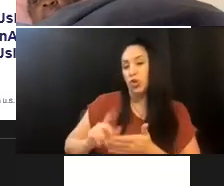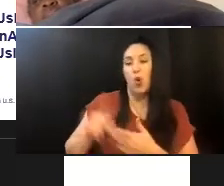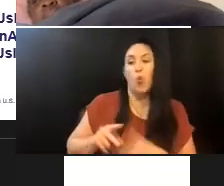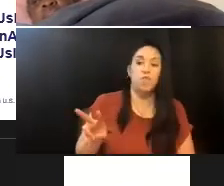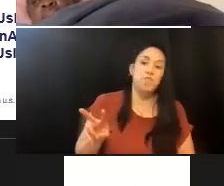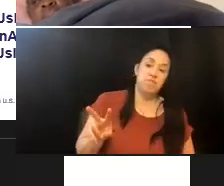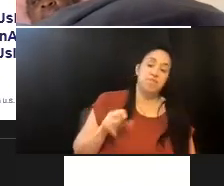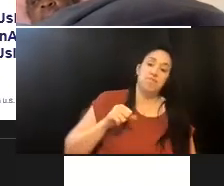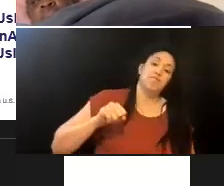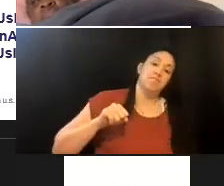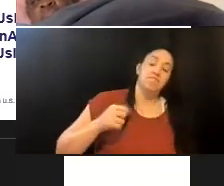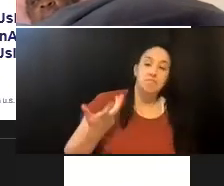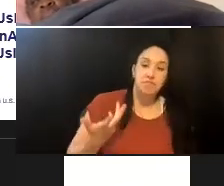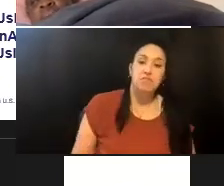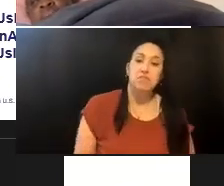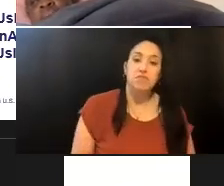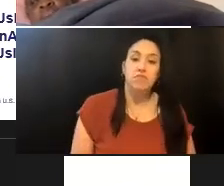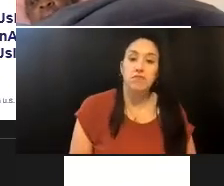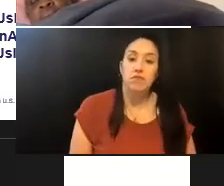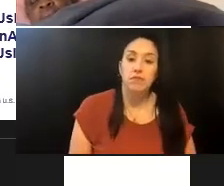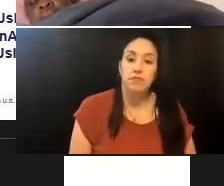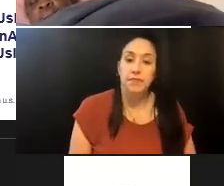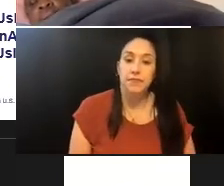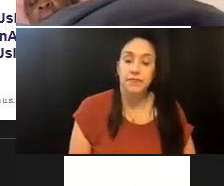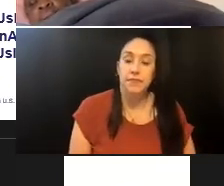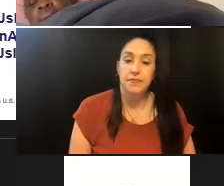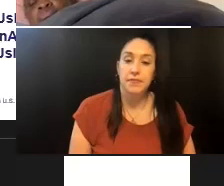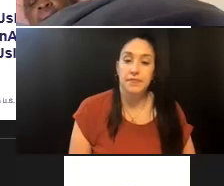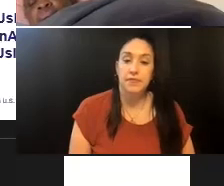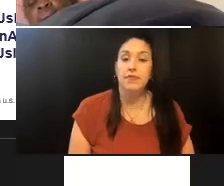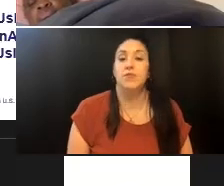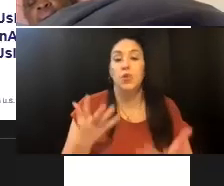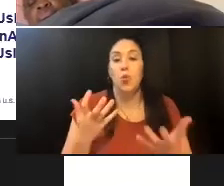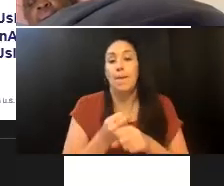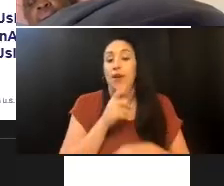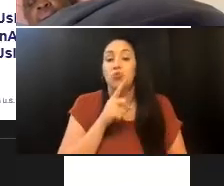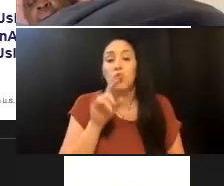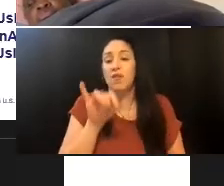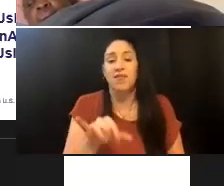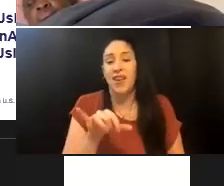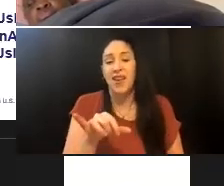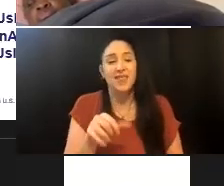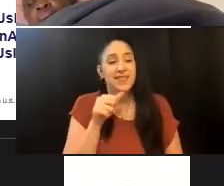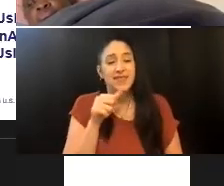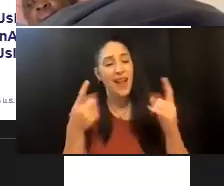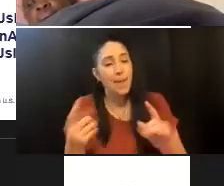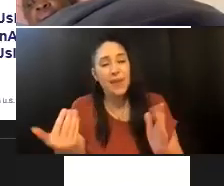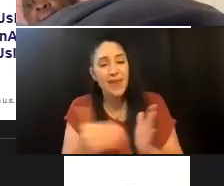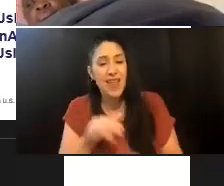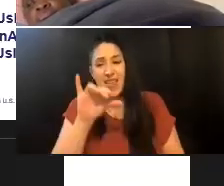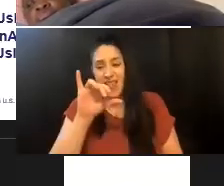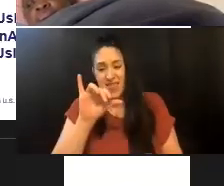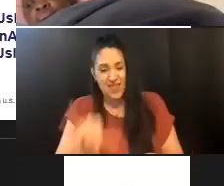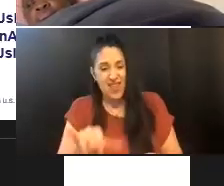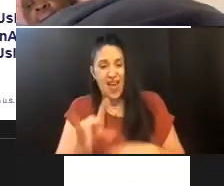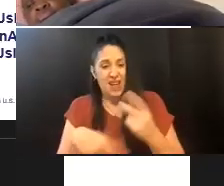make sure that they are not, that is not the case anymore, that people realize that those kind of things are not going to